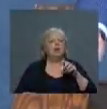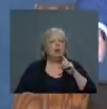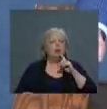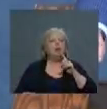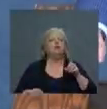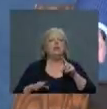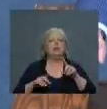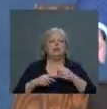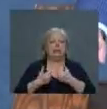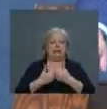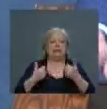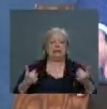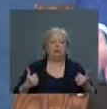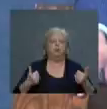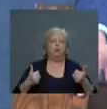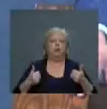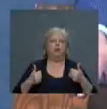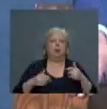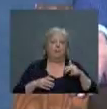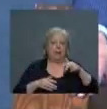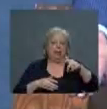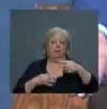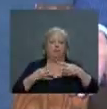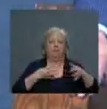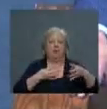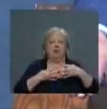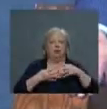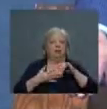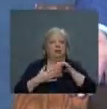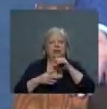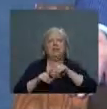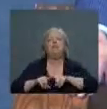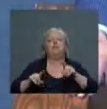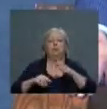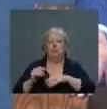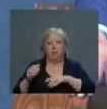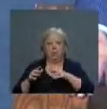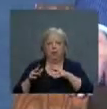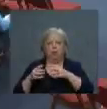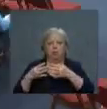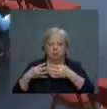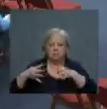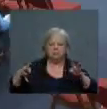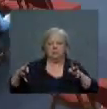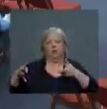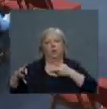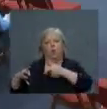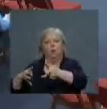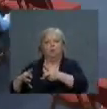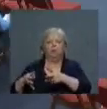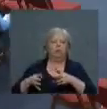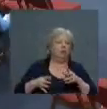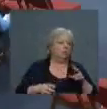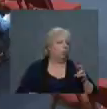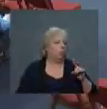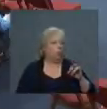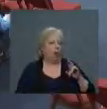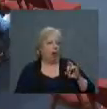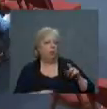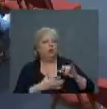outside of the vehicle entry areas. There'll be that cameras. That was in the first April 19th, yes, yeah. Ma'am.